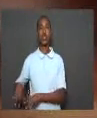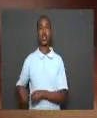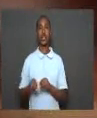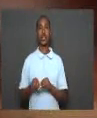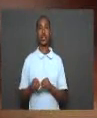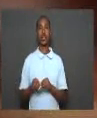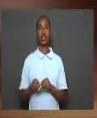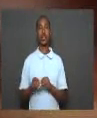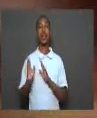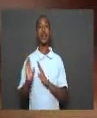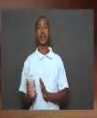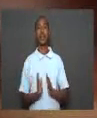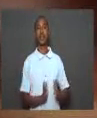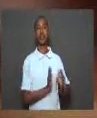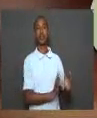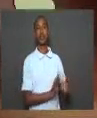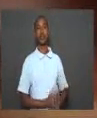Students, let's get ready.